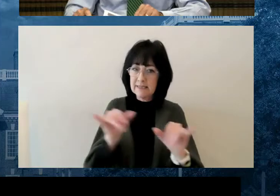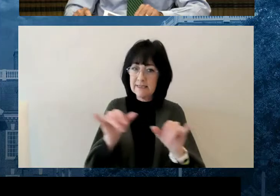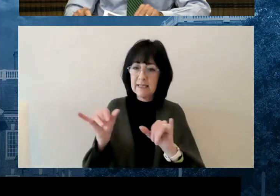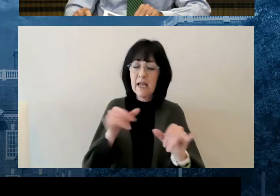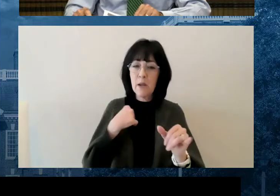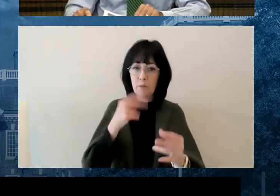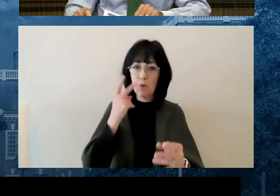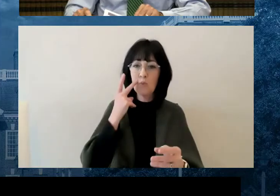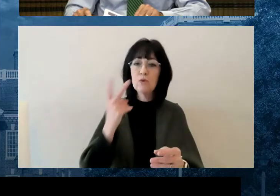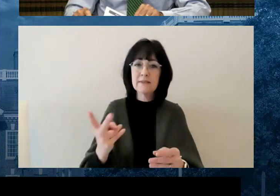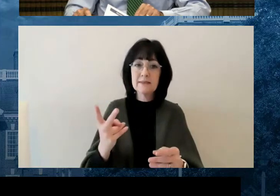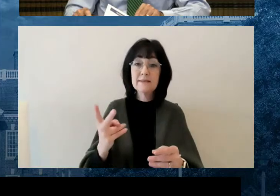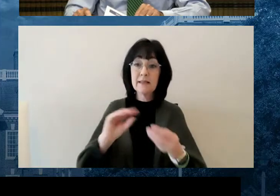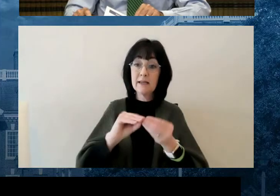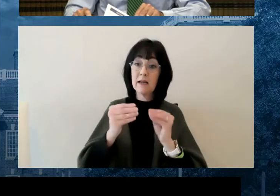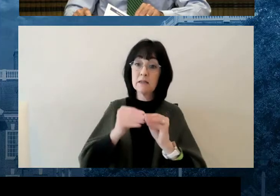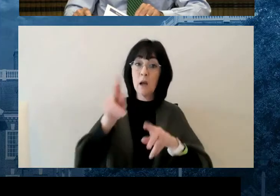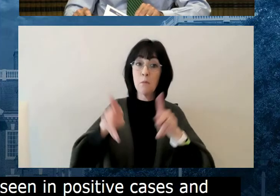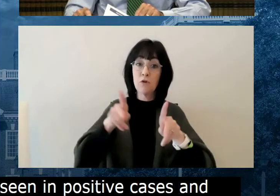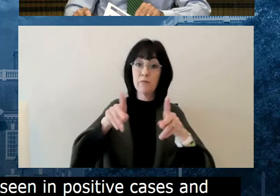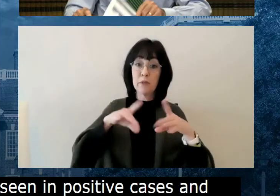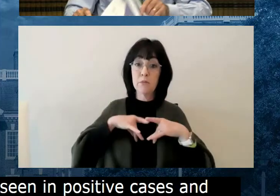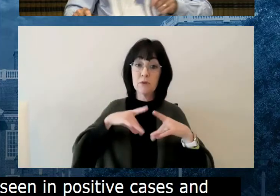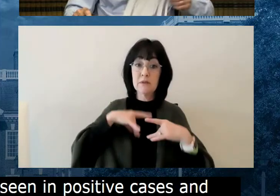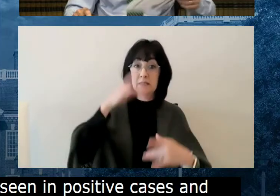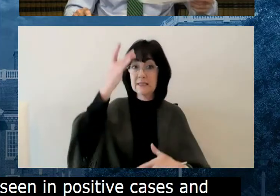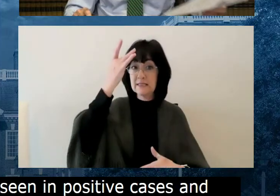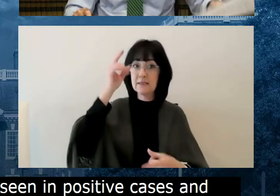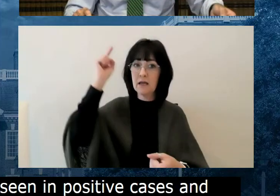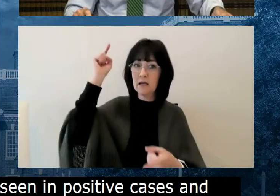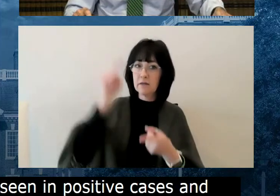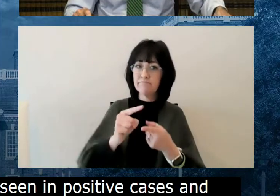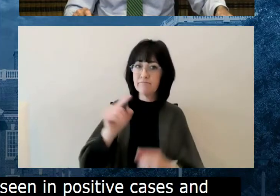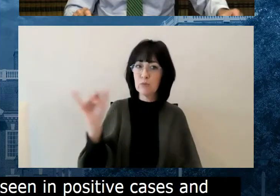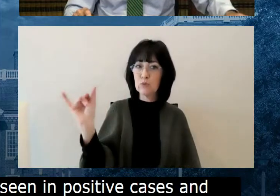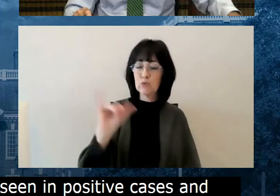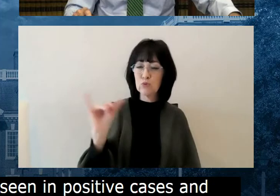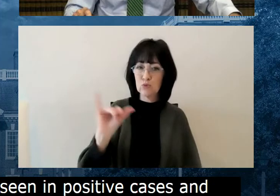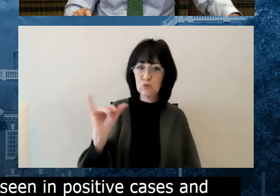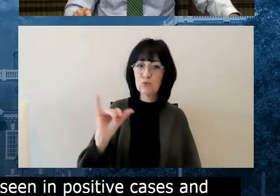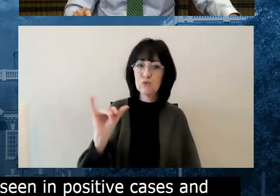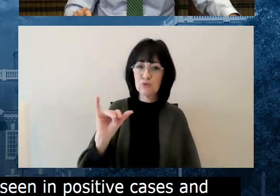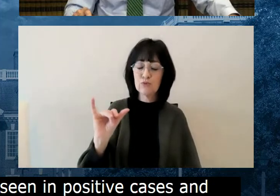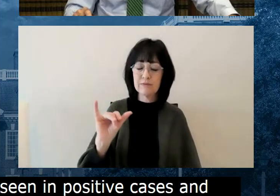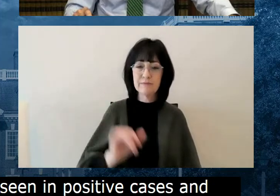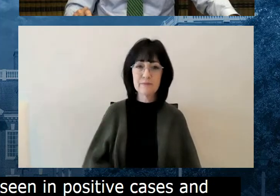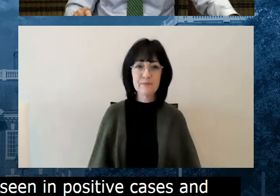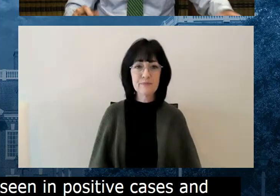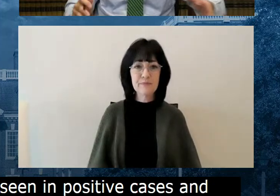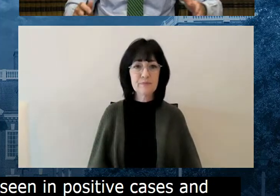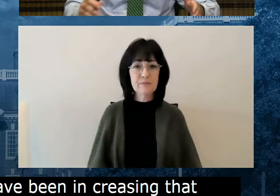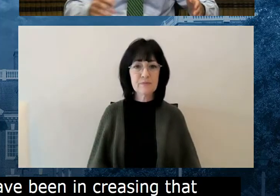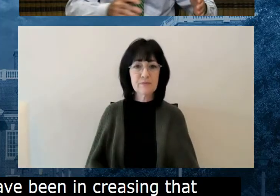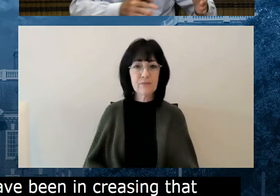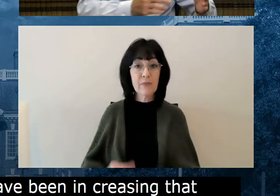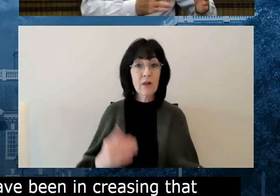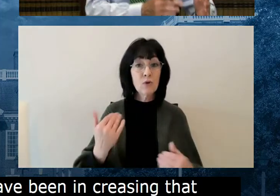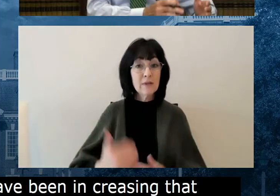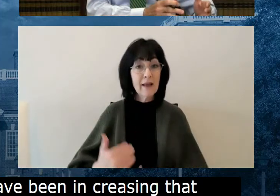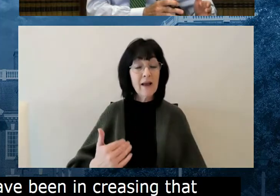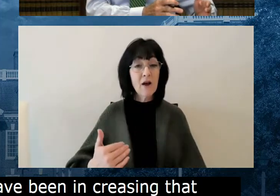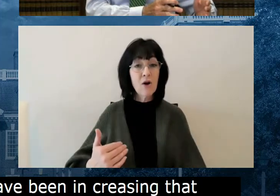cases. And again, vaccination numbers significantly have been increasing over that period of time, so that now we